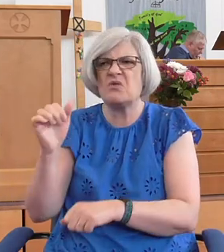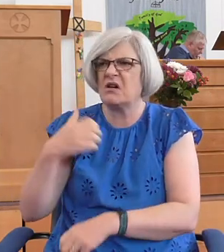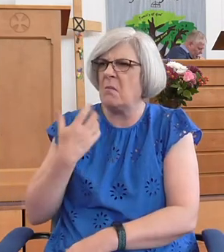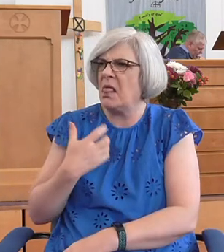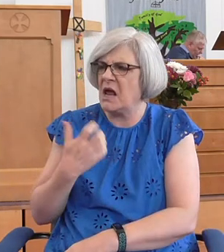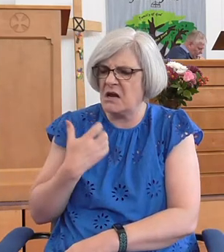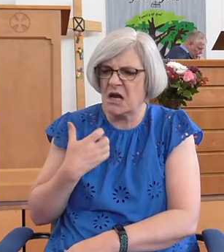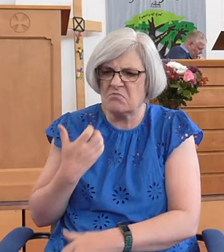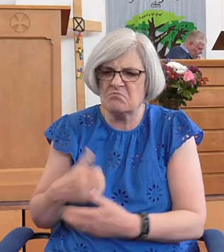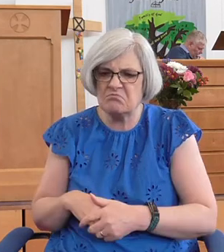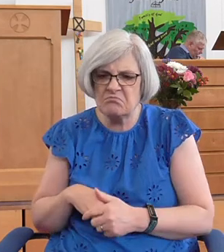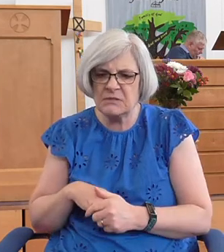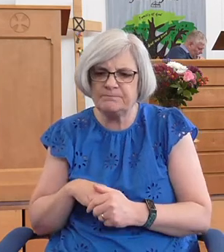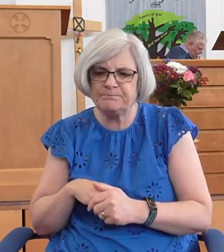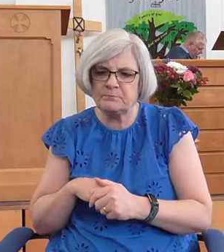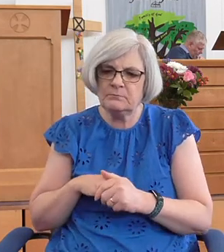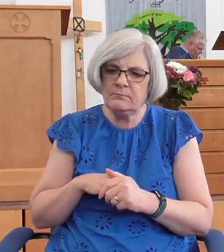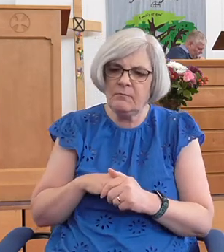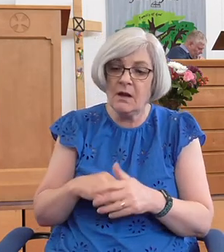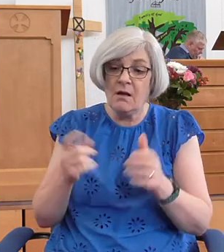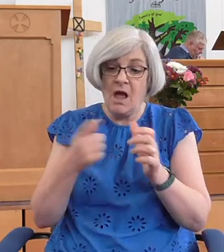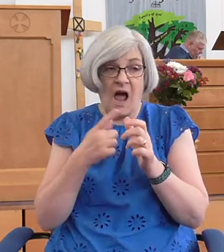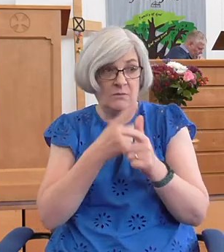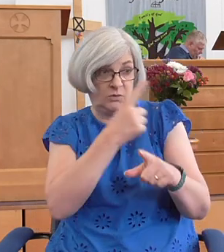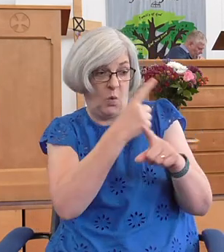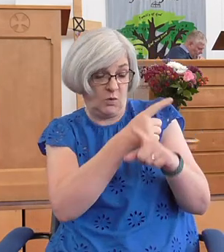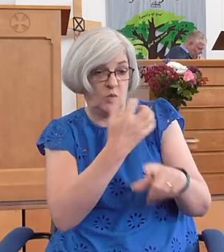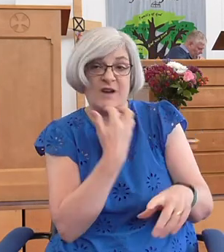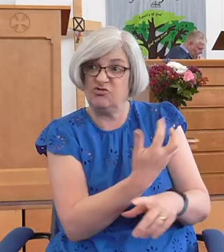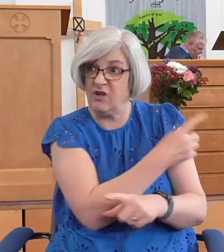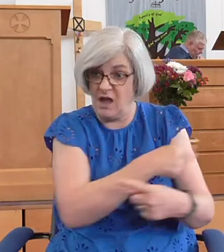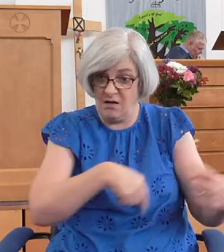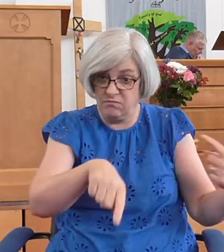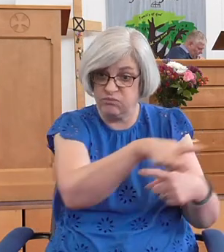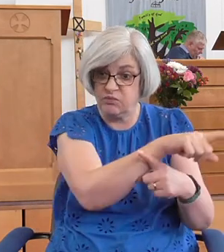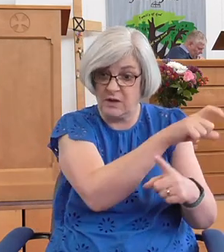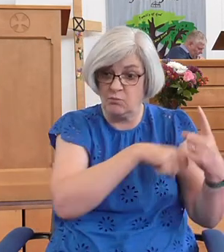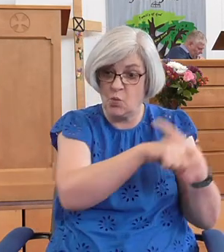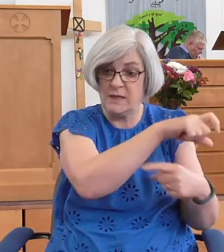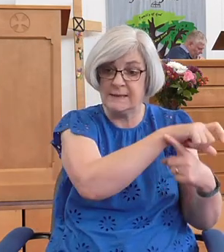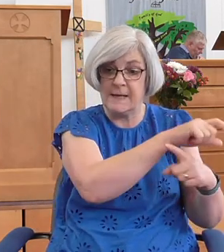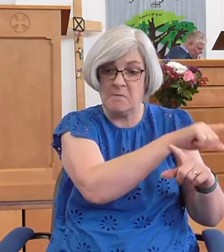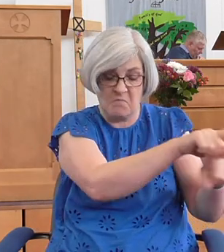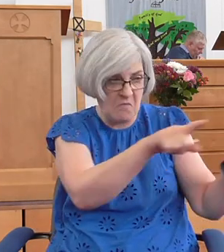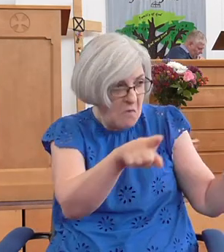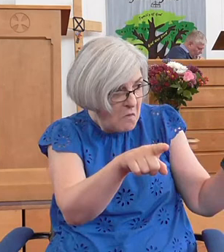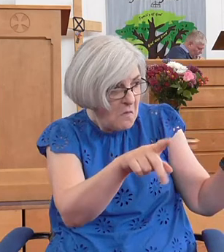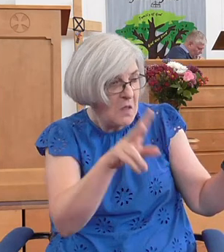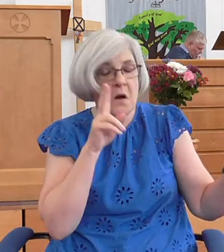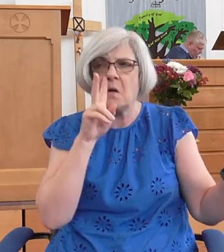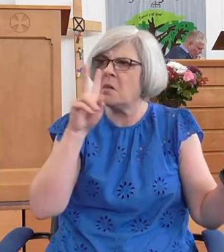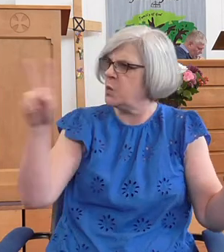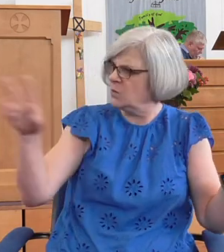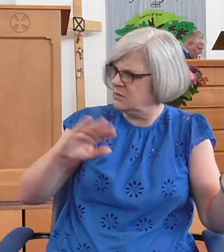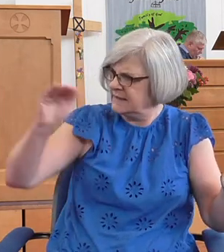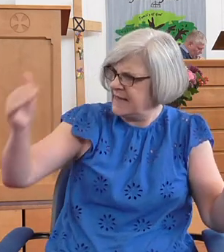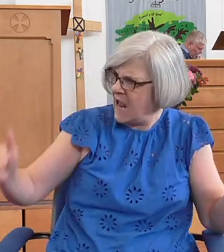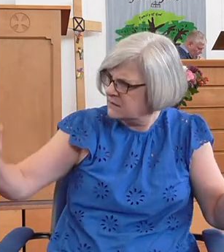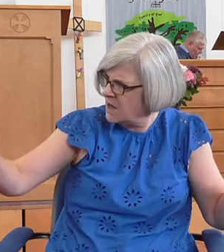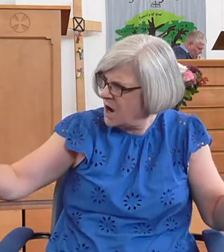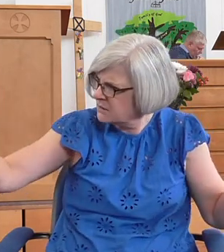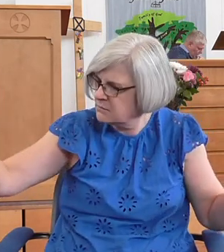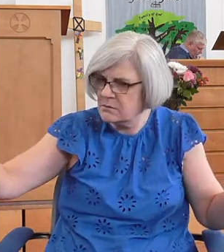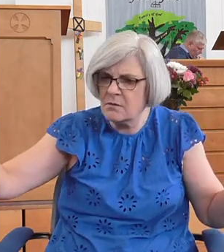grumbling." While Aaron was speaking to the whole Israelite community, they looked towards the desert,